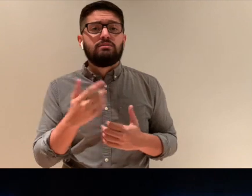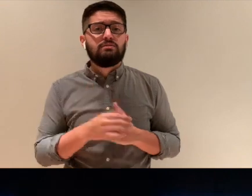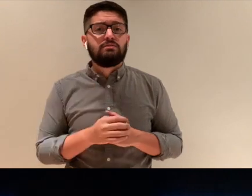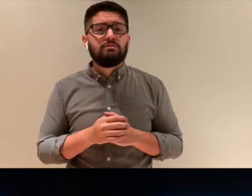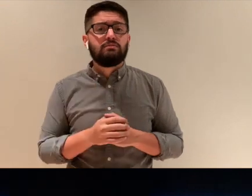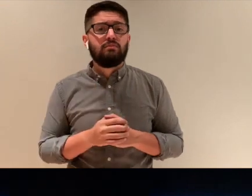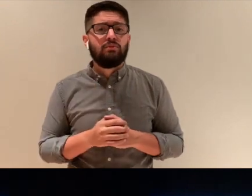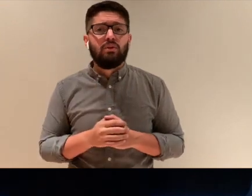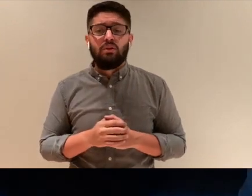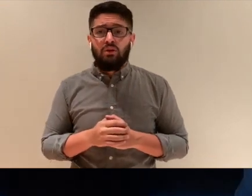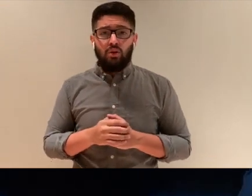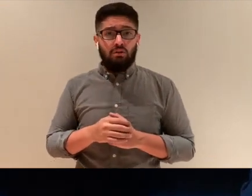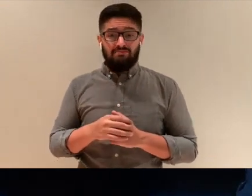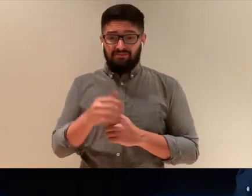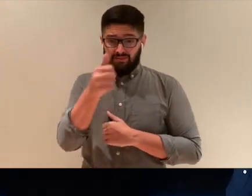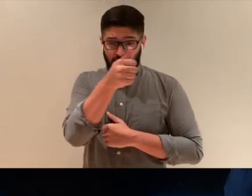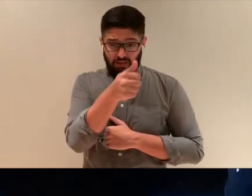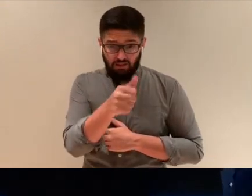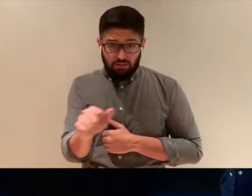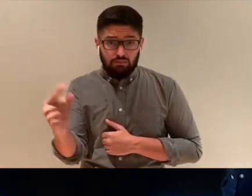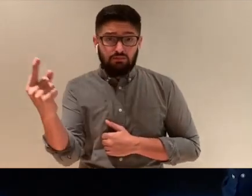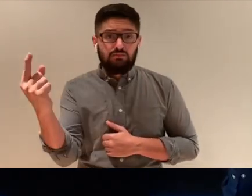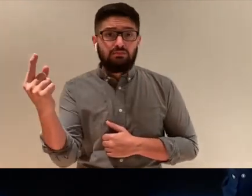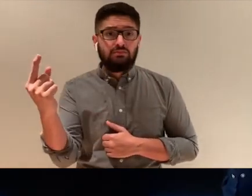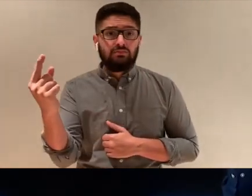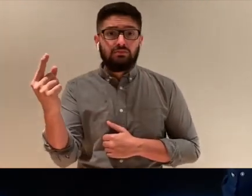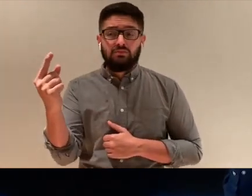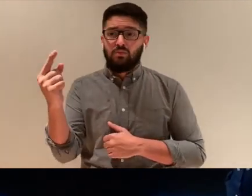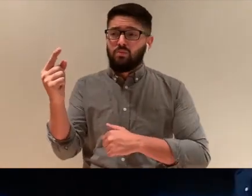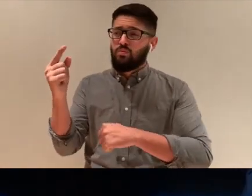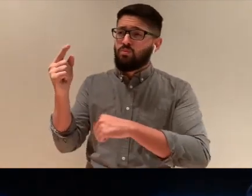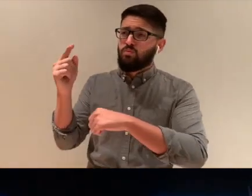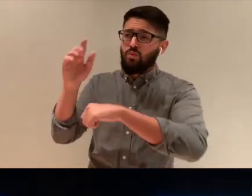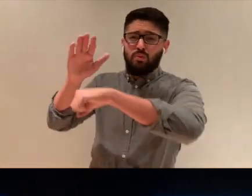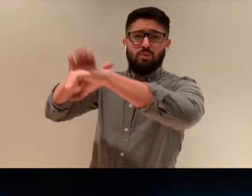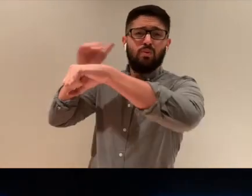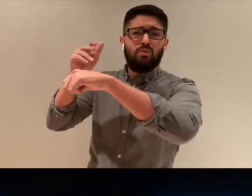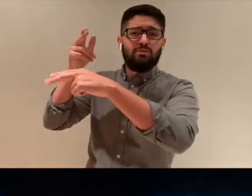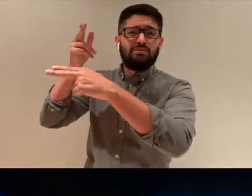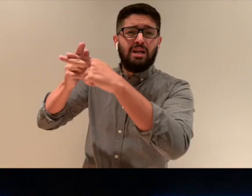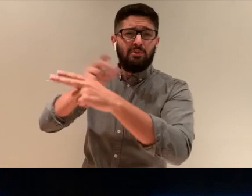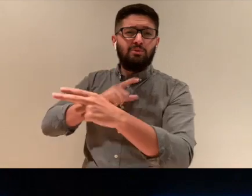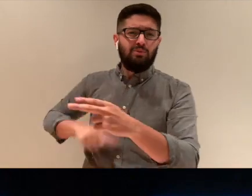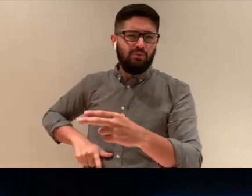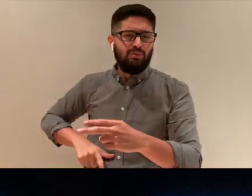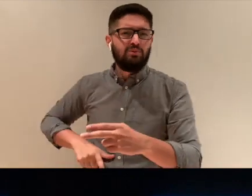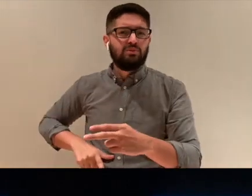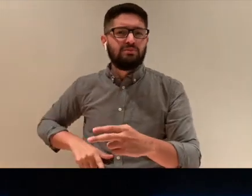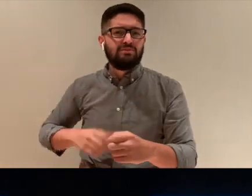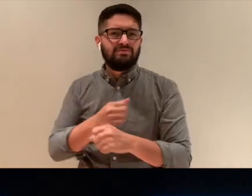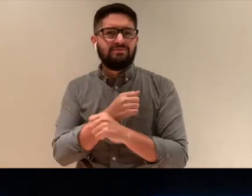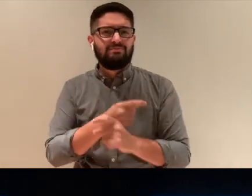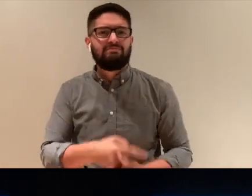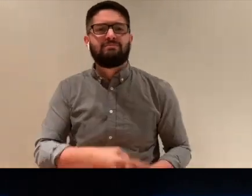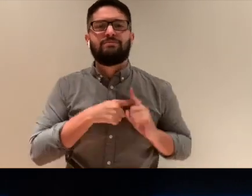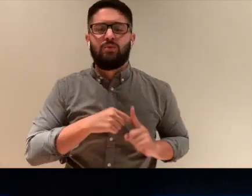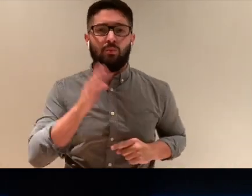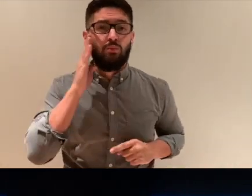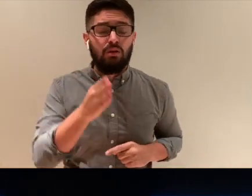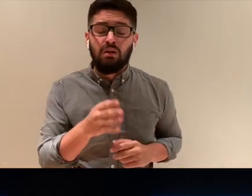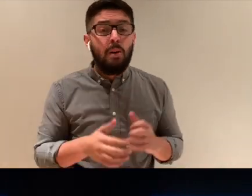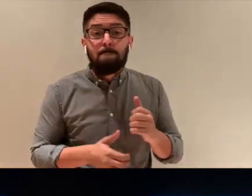The Scripture says, for whosoever calls on the name of the Lord shall be